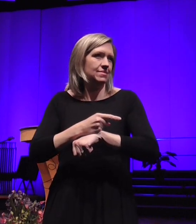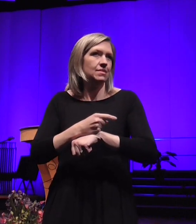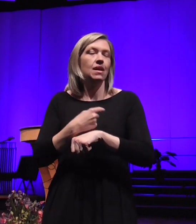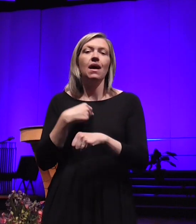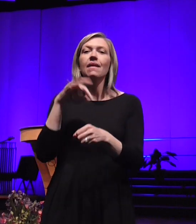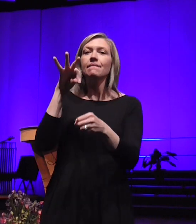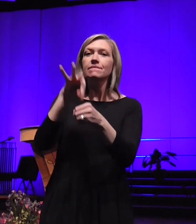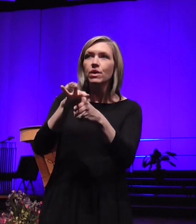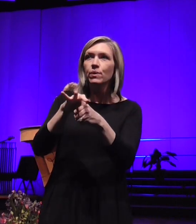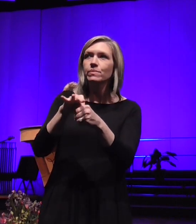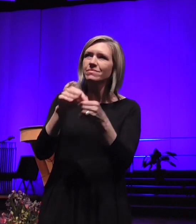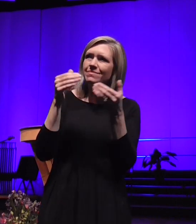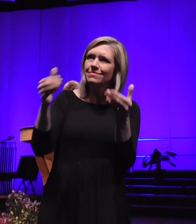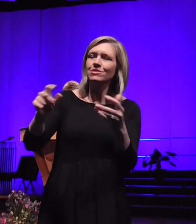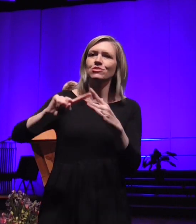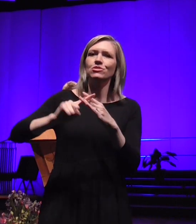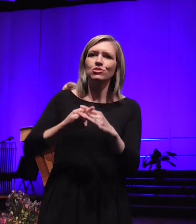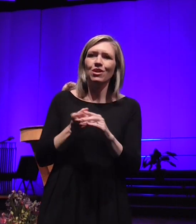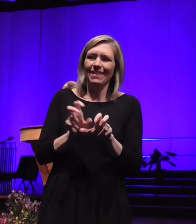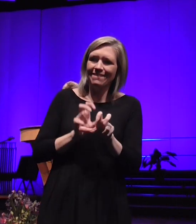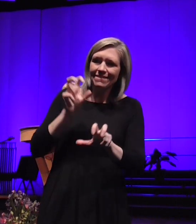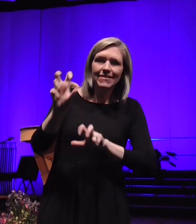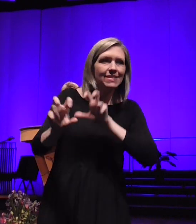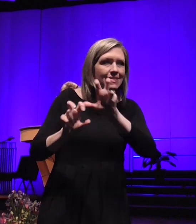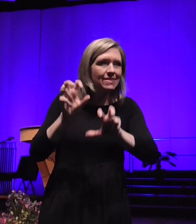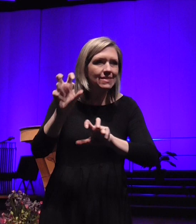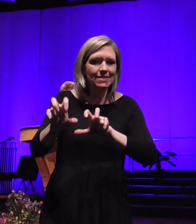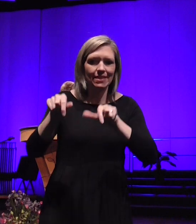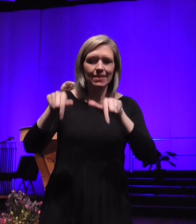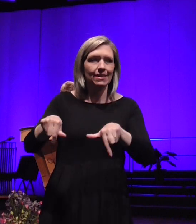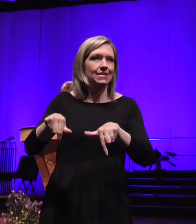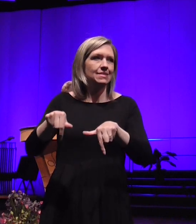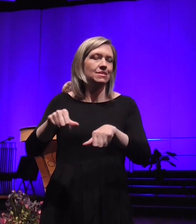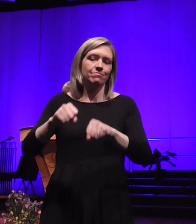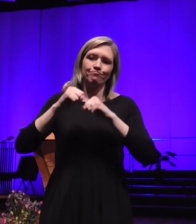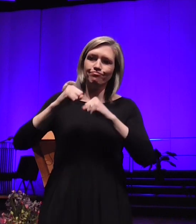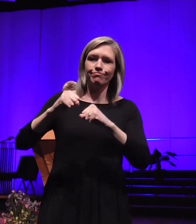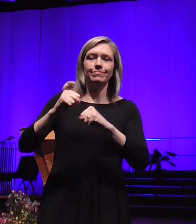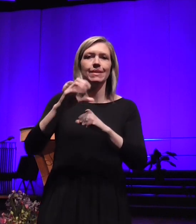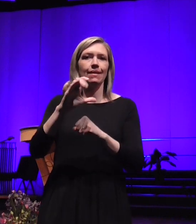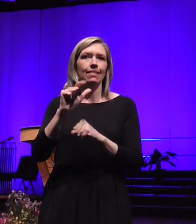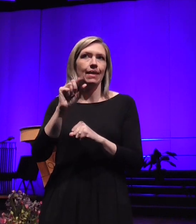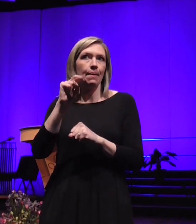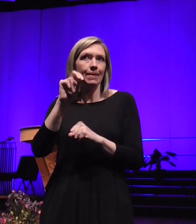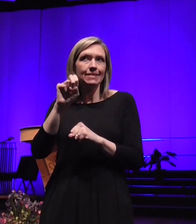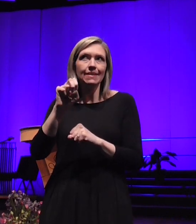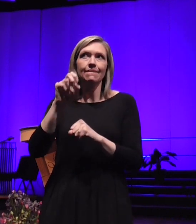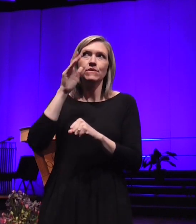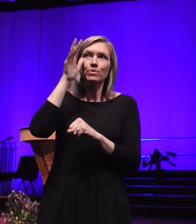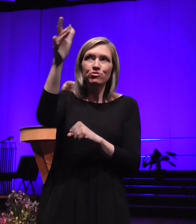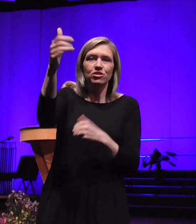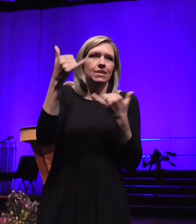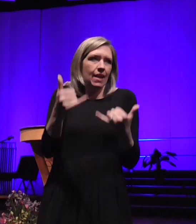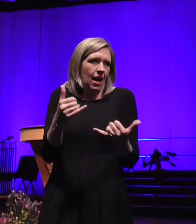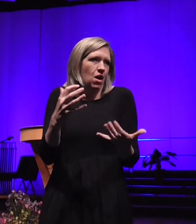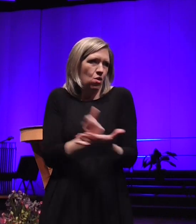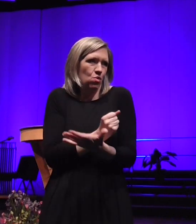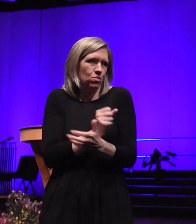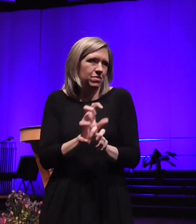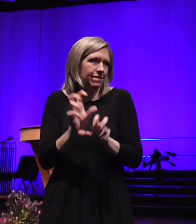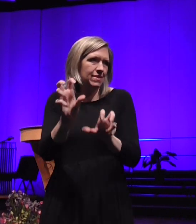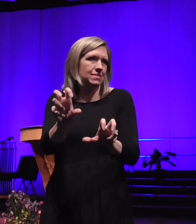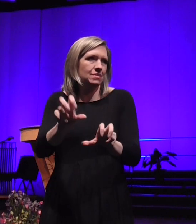vote we start investing in a secure climate future right now.